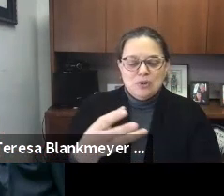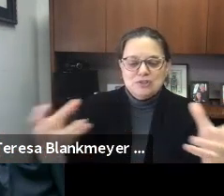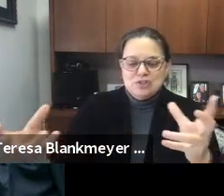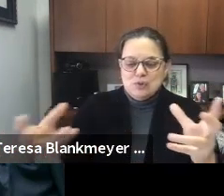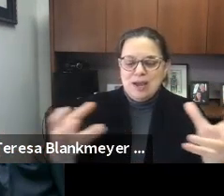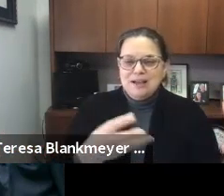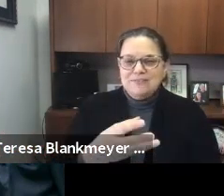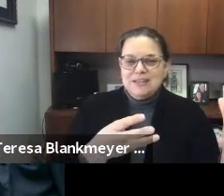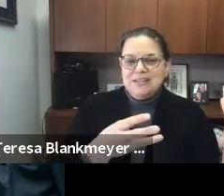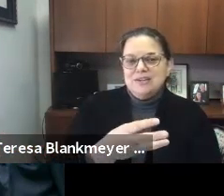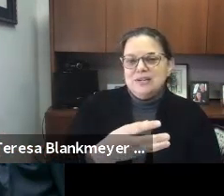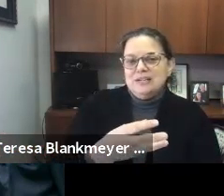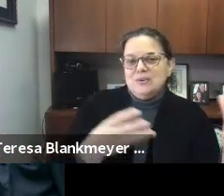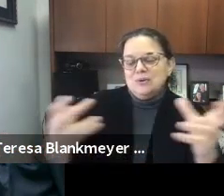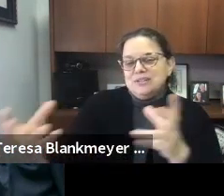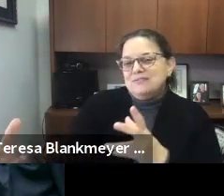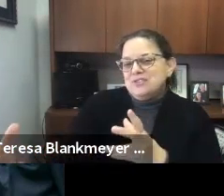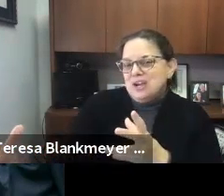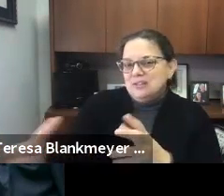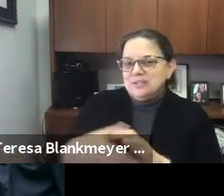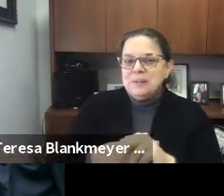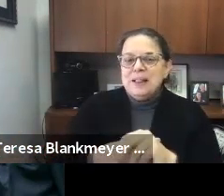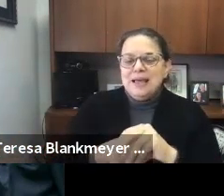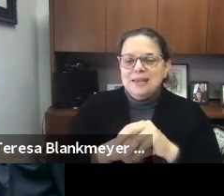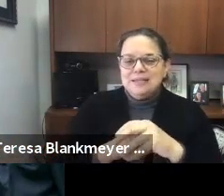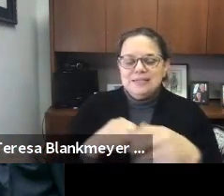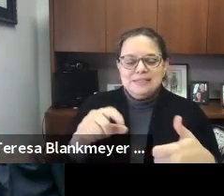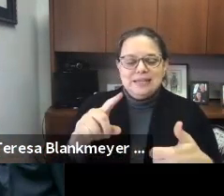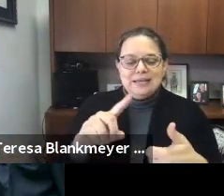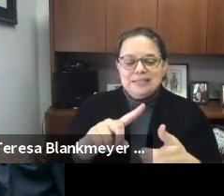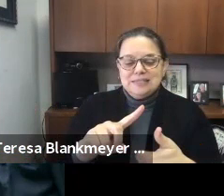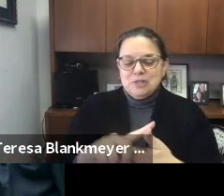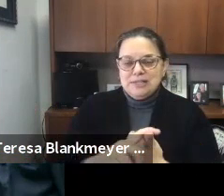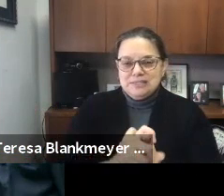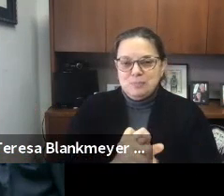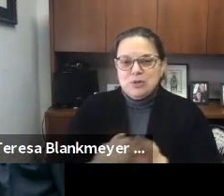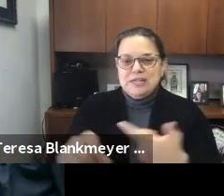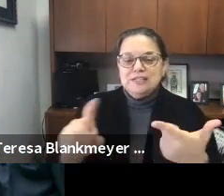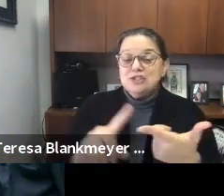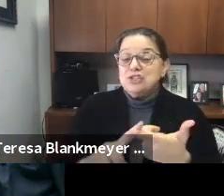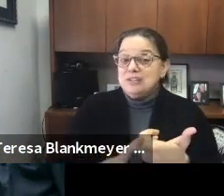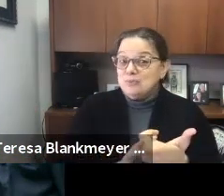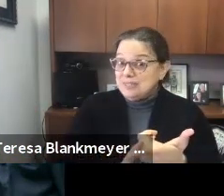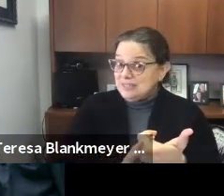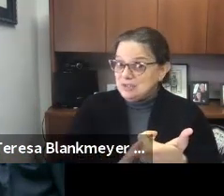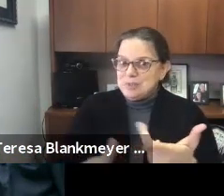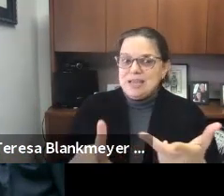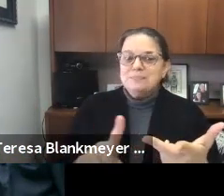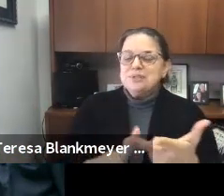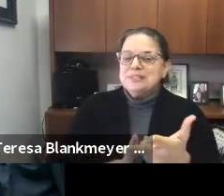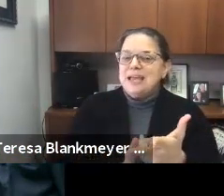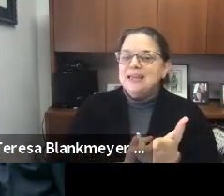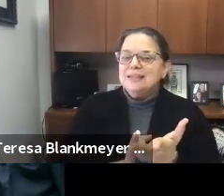in order to have a hearing or deaf child. And it is accessible in spoken English, in written English